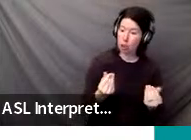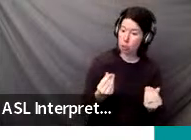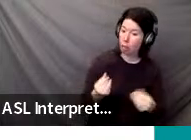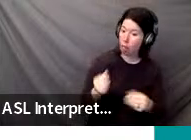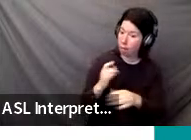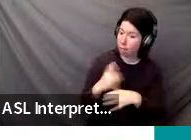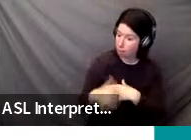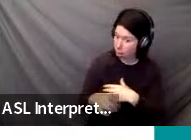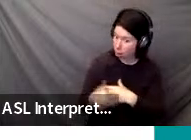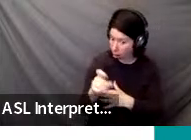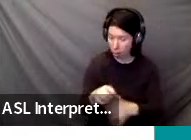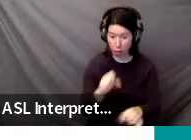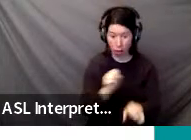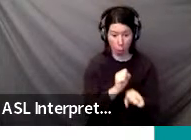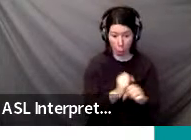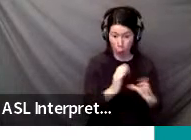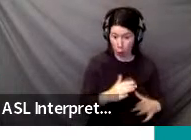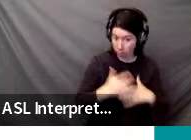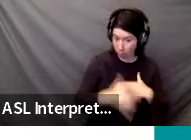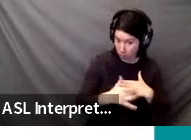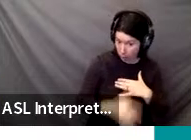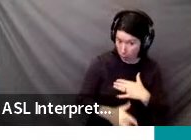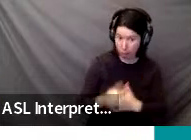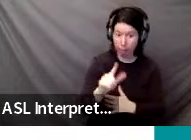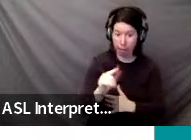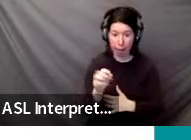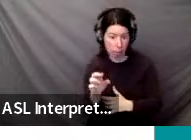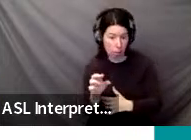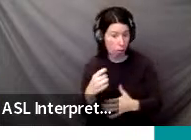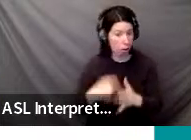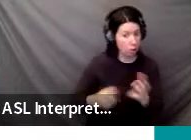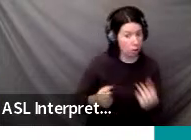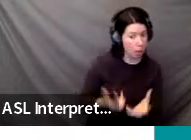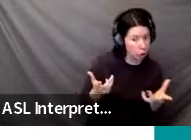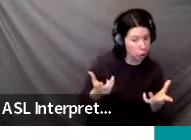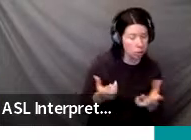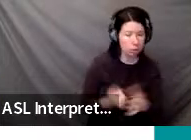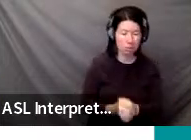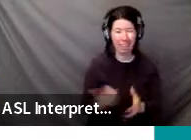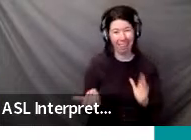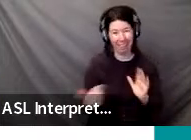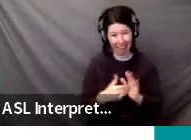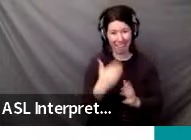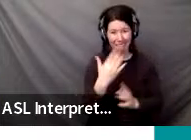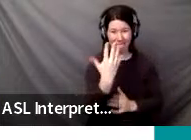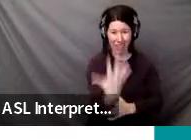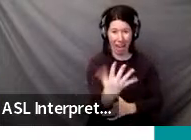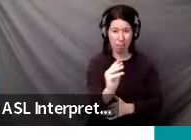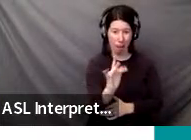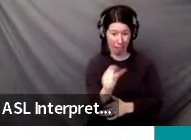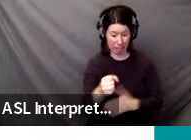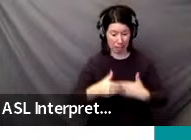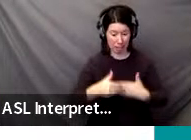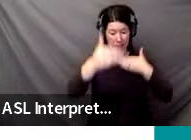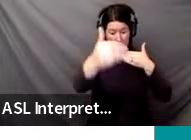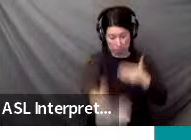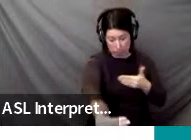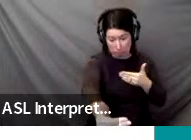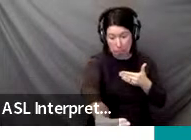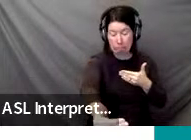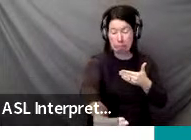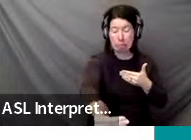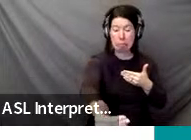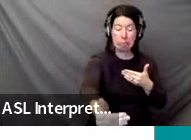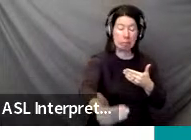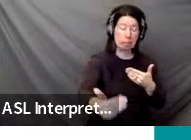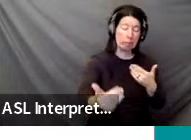labor. The fact that we're designing a 5-mile corridor, there are some things that until you really get out there to